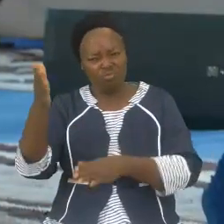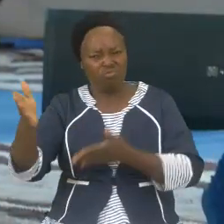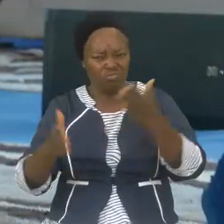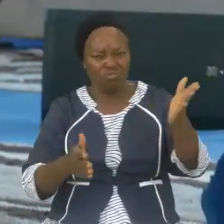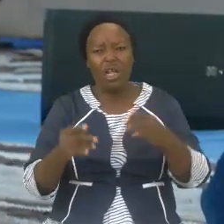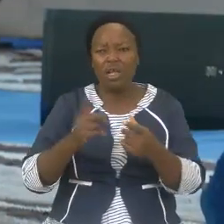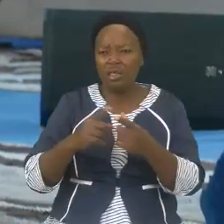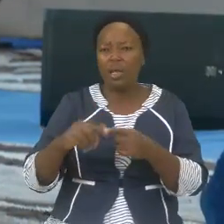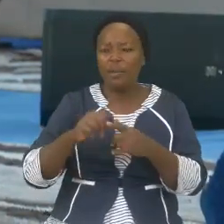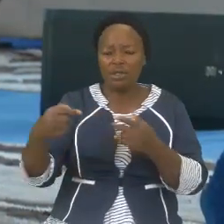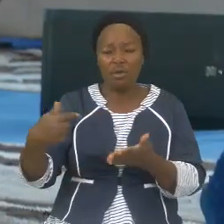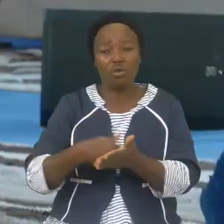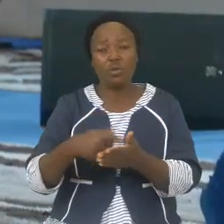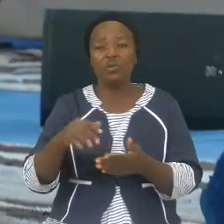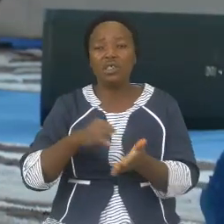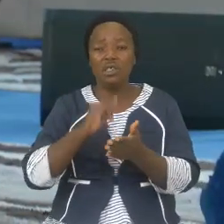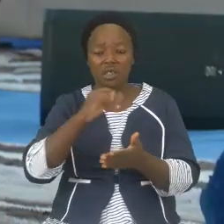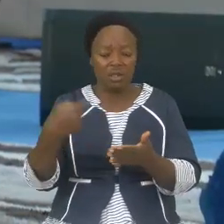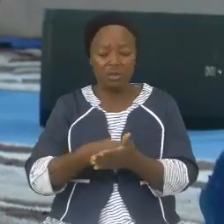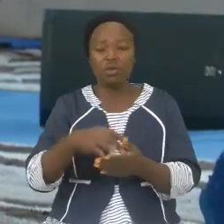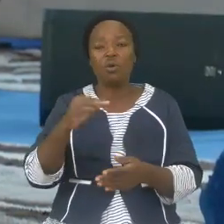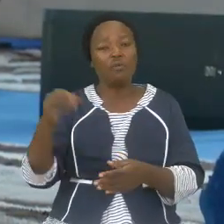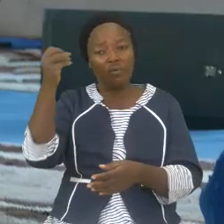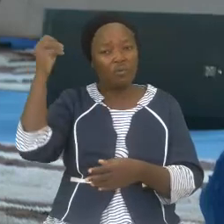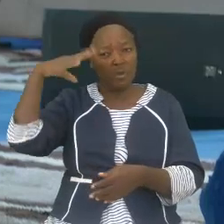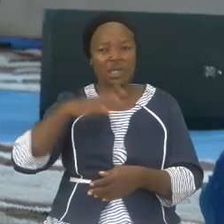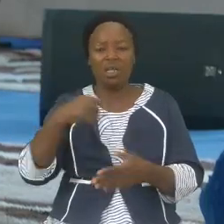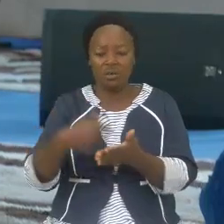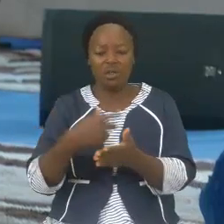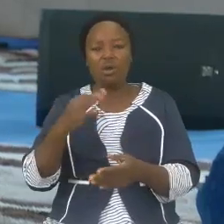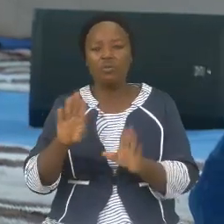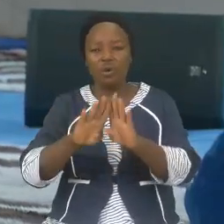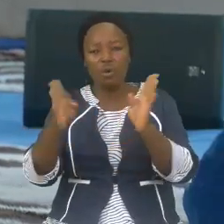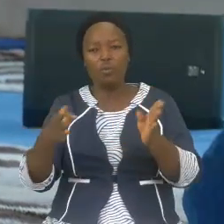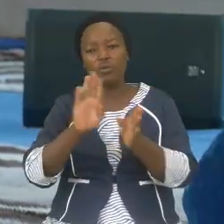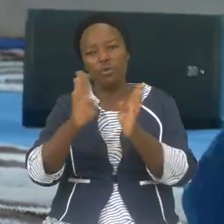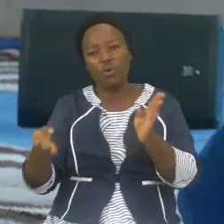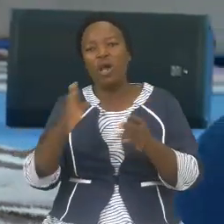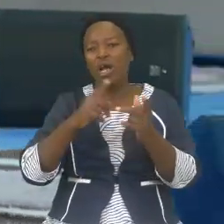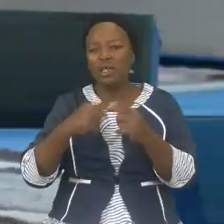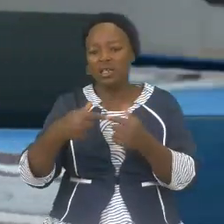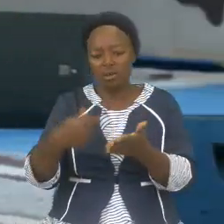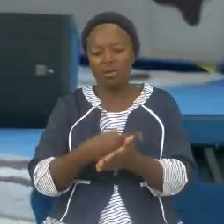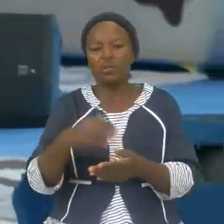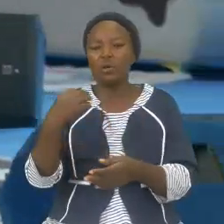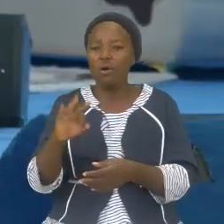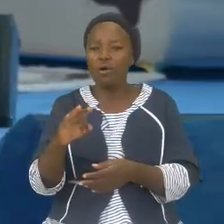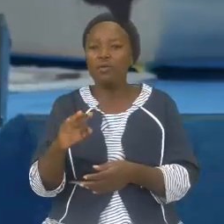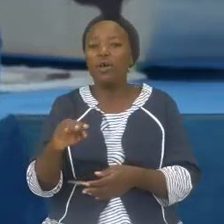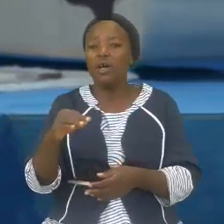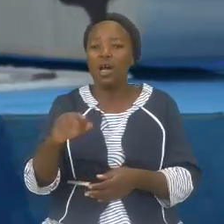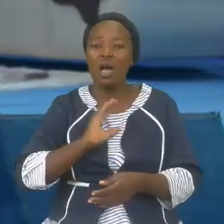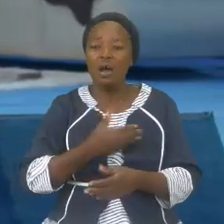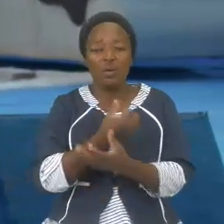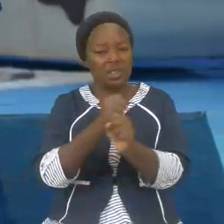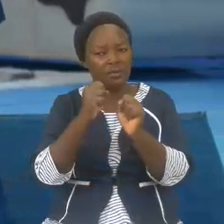of grace. It is the gospel of the open door. It is the gospel of our